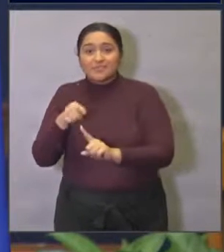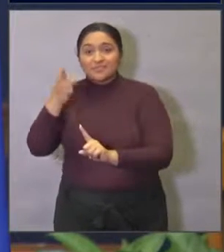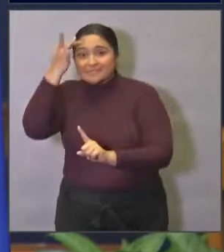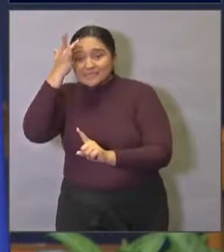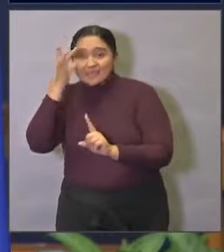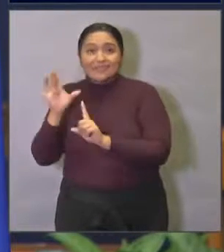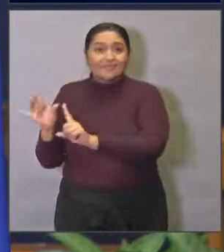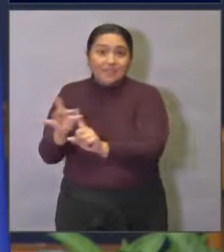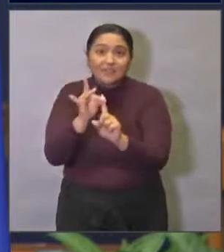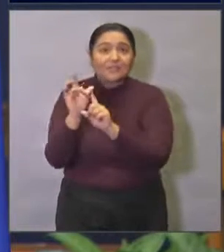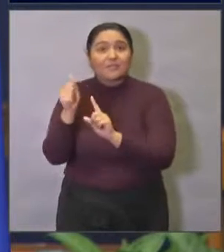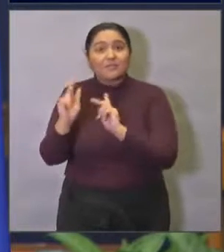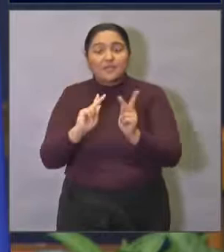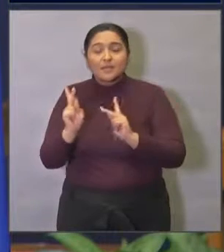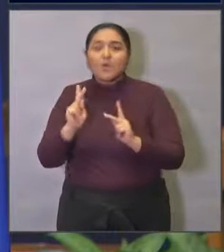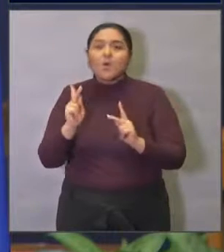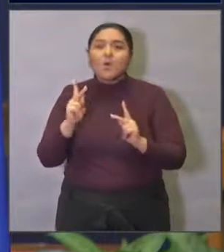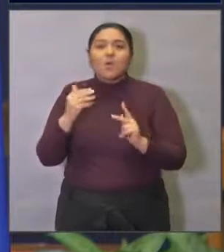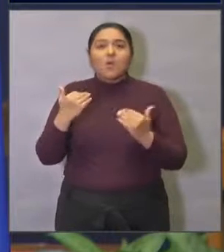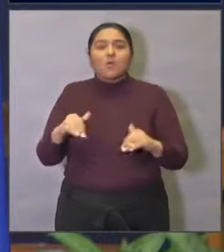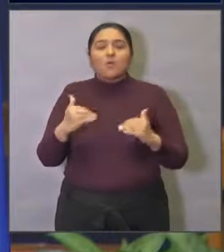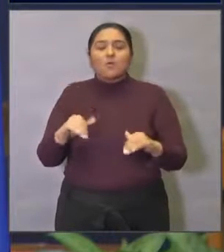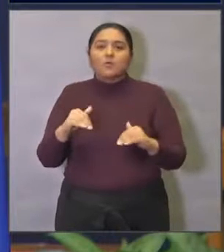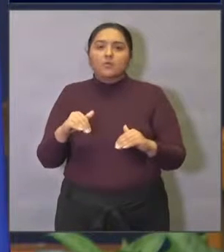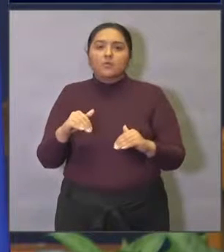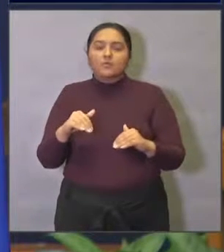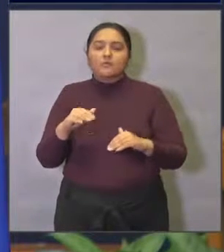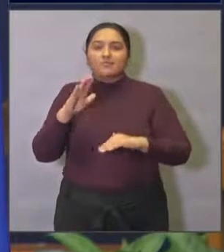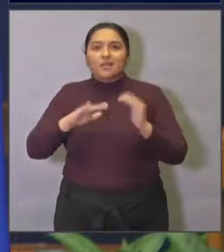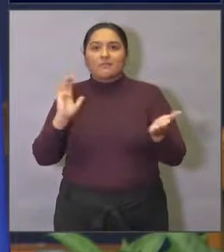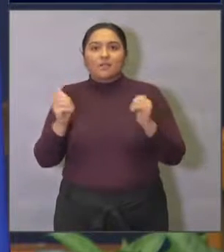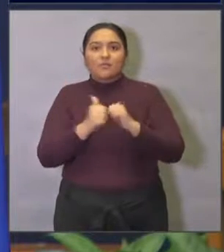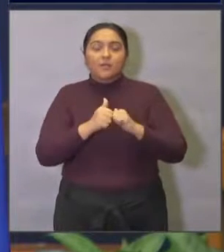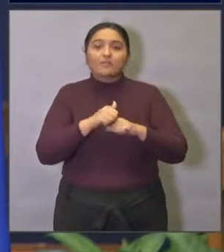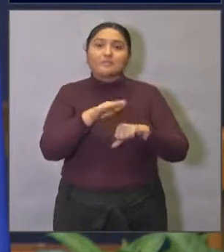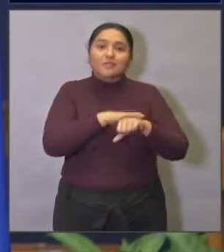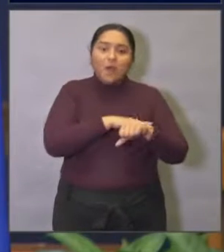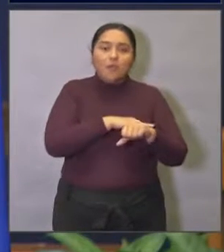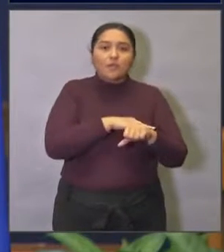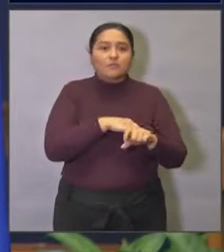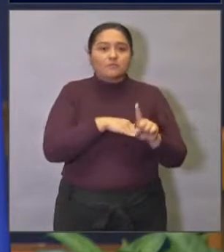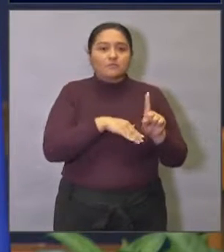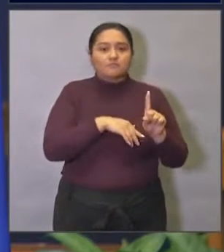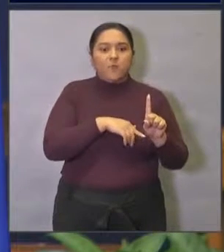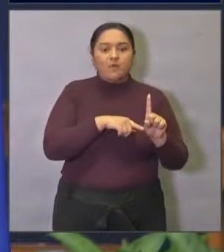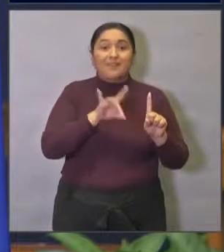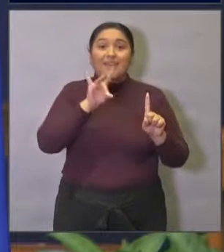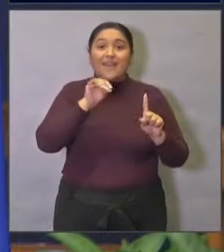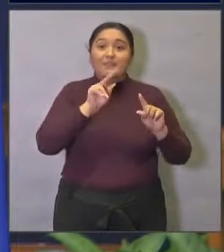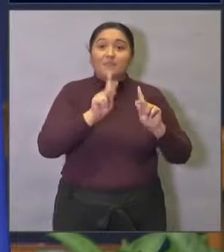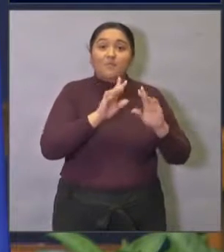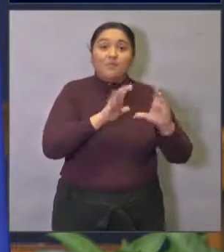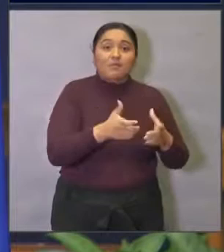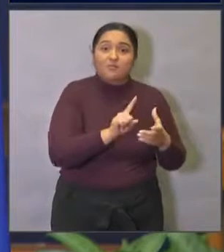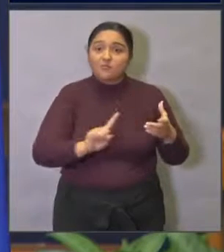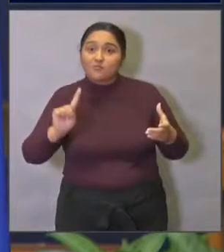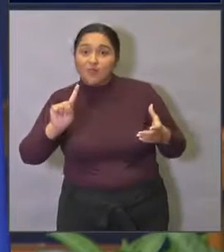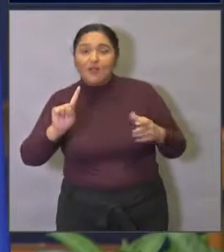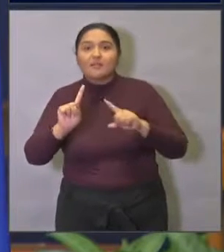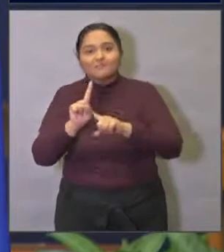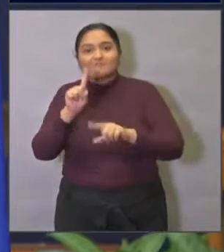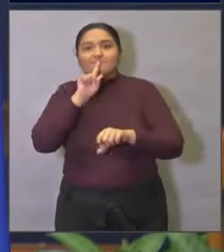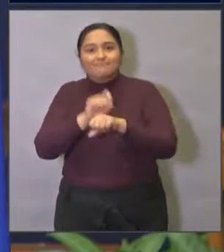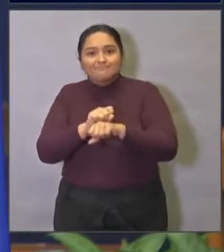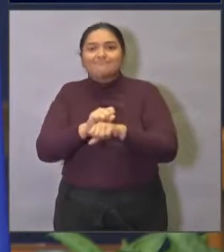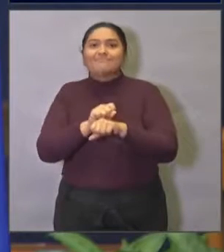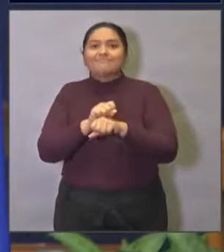and astronomically easier than slowing the spread of virus when 1 in every 80 people are infected and infecting others.